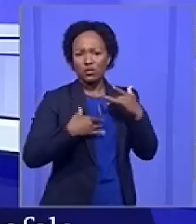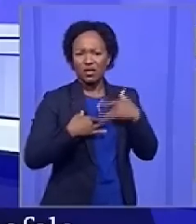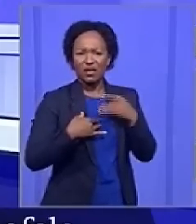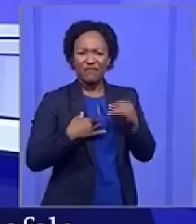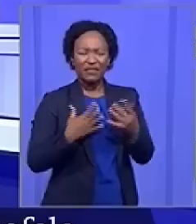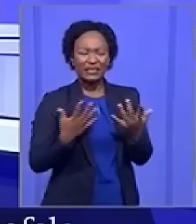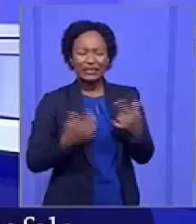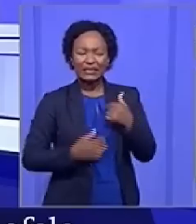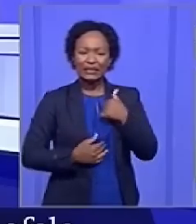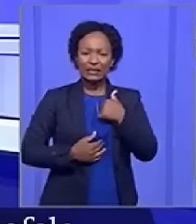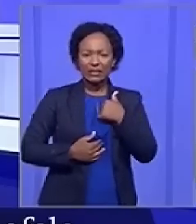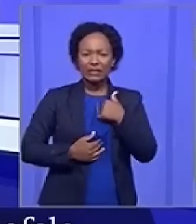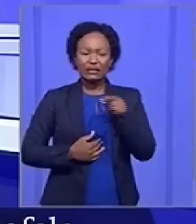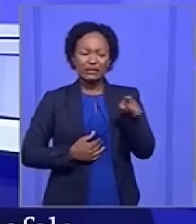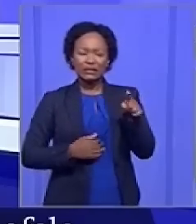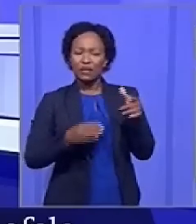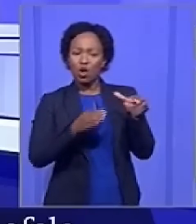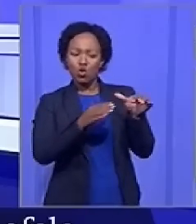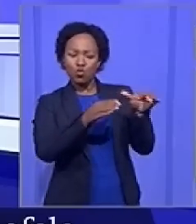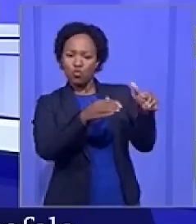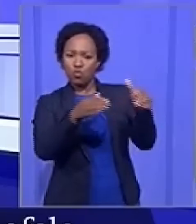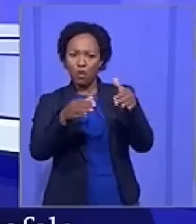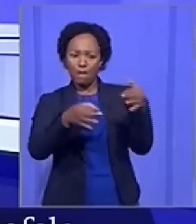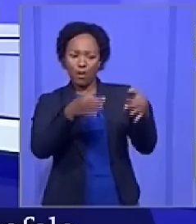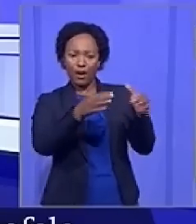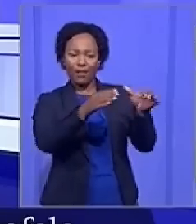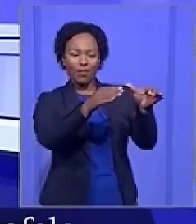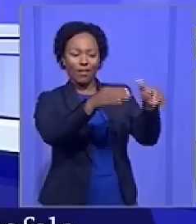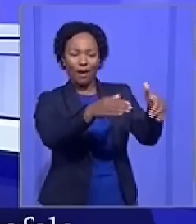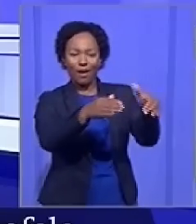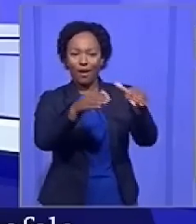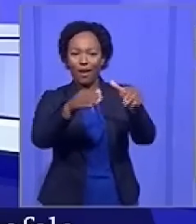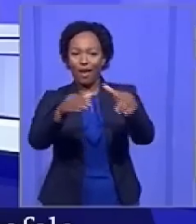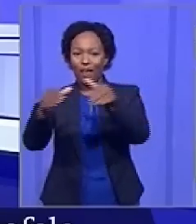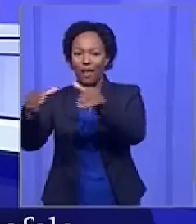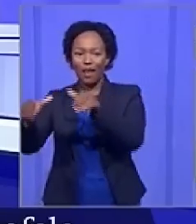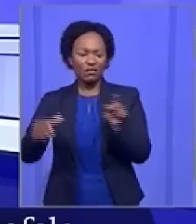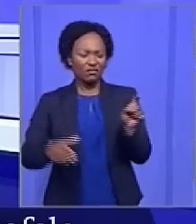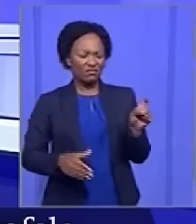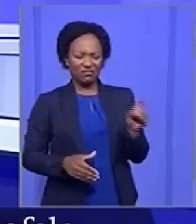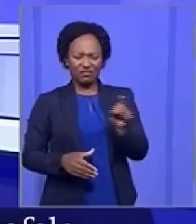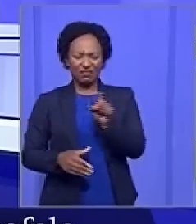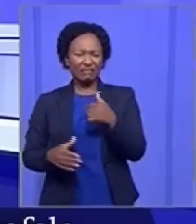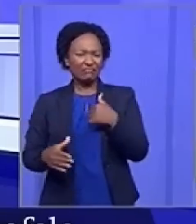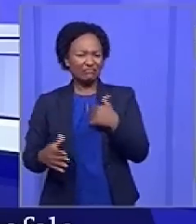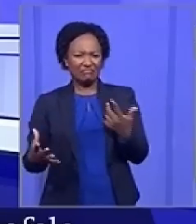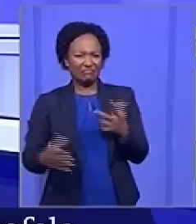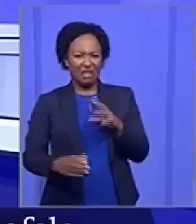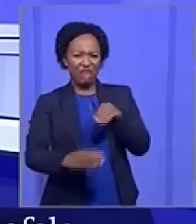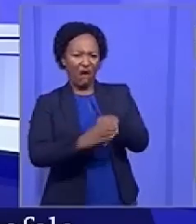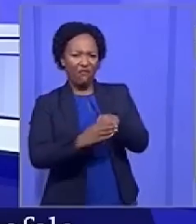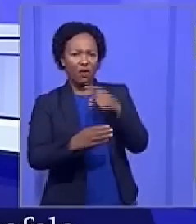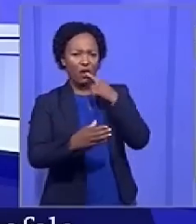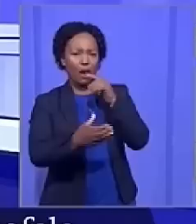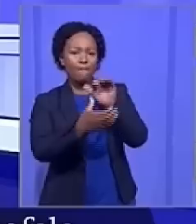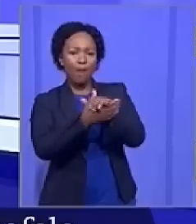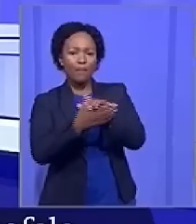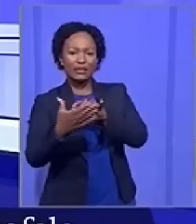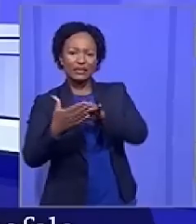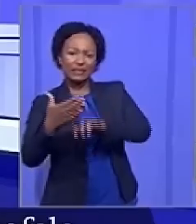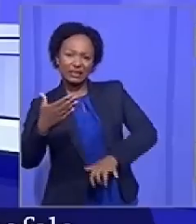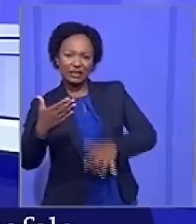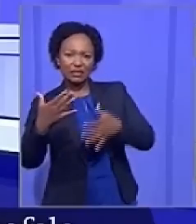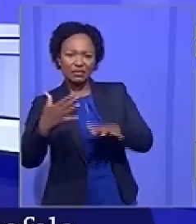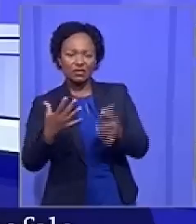o fe dikgethong tse tlang hobane ha ho mokga o ba kenyeletsang ditokomaneng tsa bona ha ba